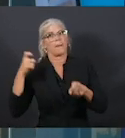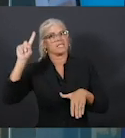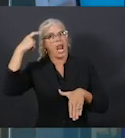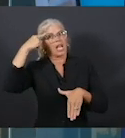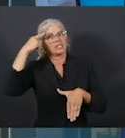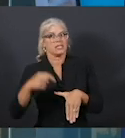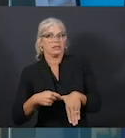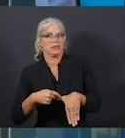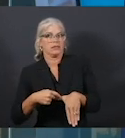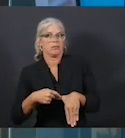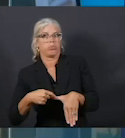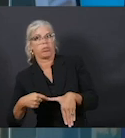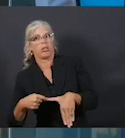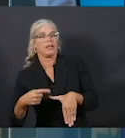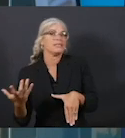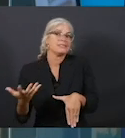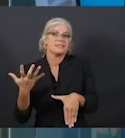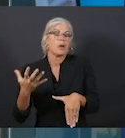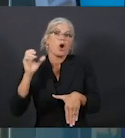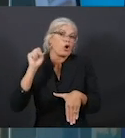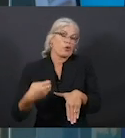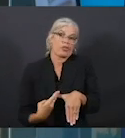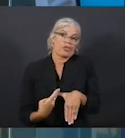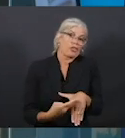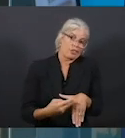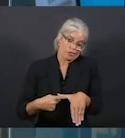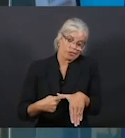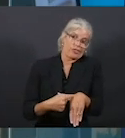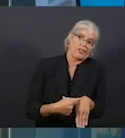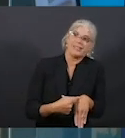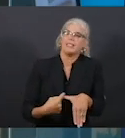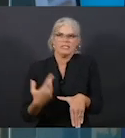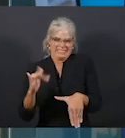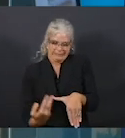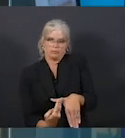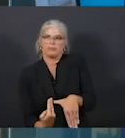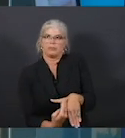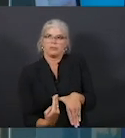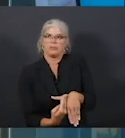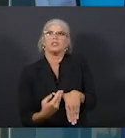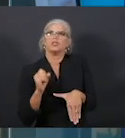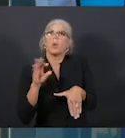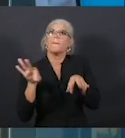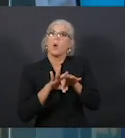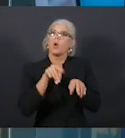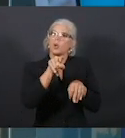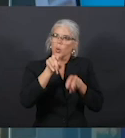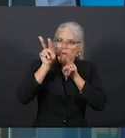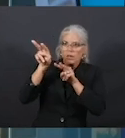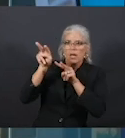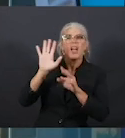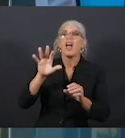also possible it could shift a little bit back east to get more into the Big Bend. So watch that, but just understand none of that